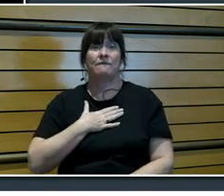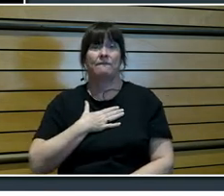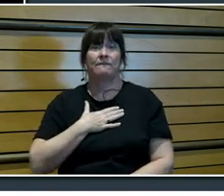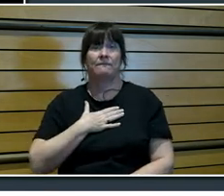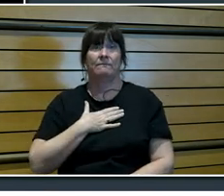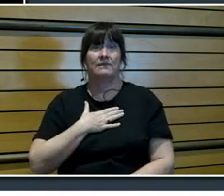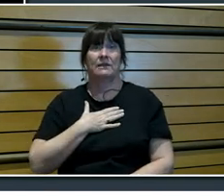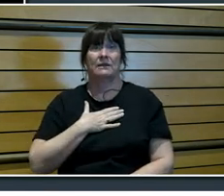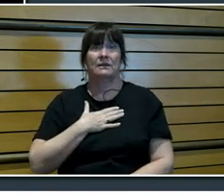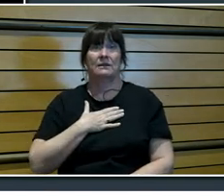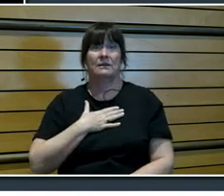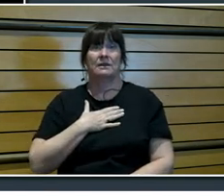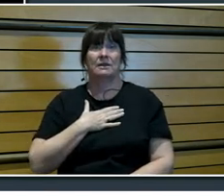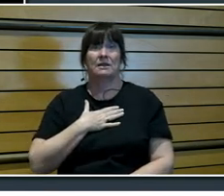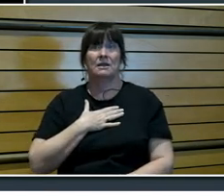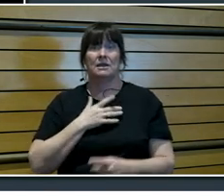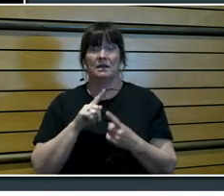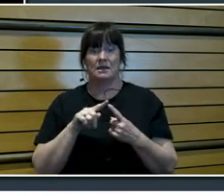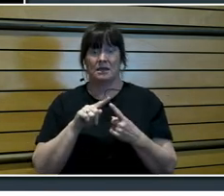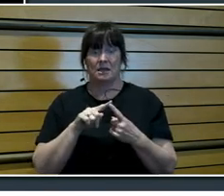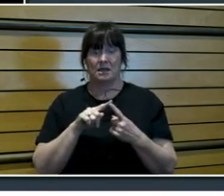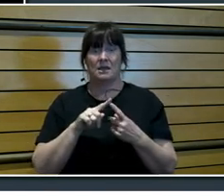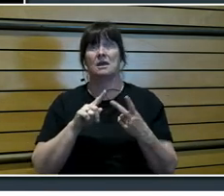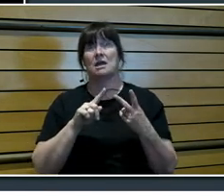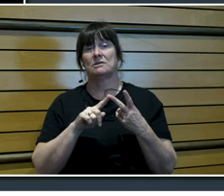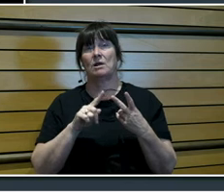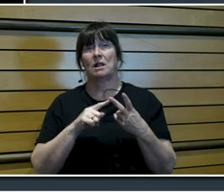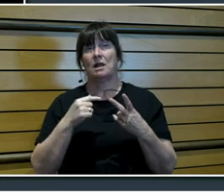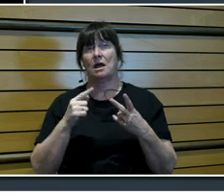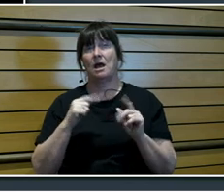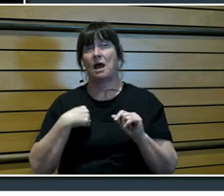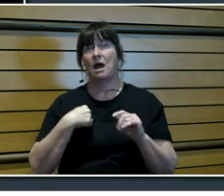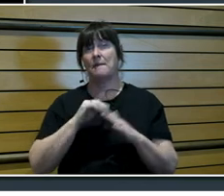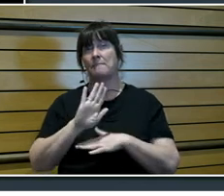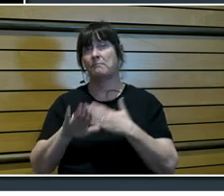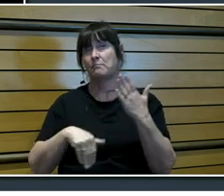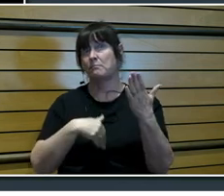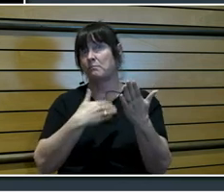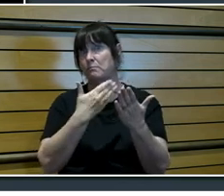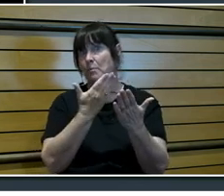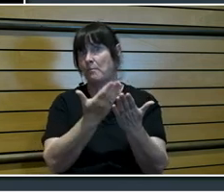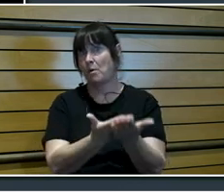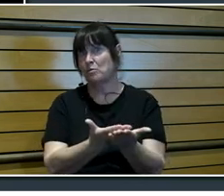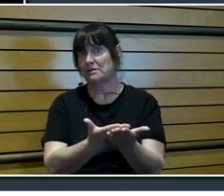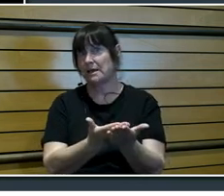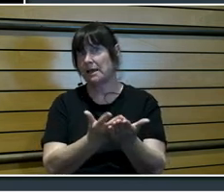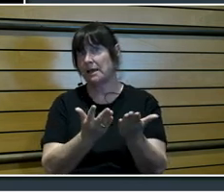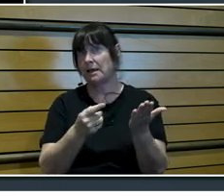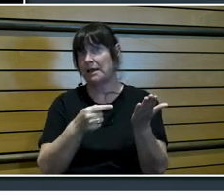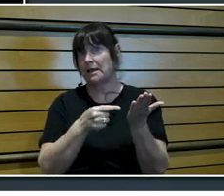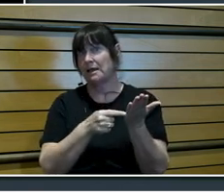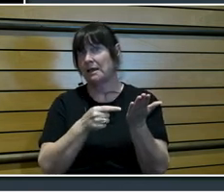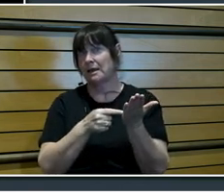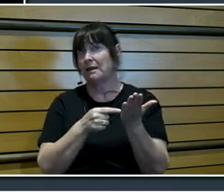and secondly, that what I'm proposing in this presentation is not outside